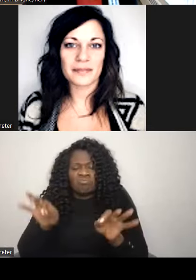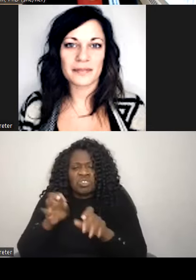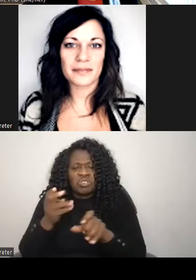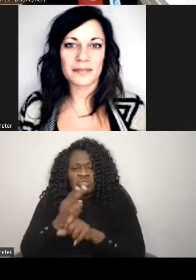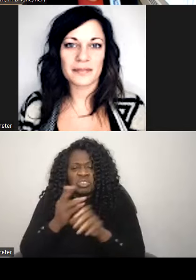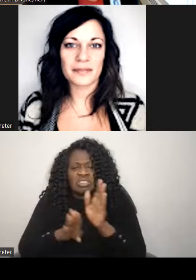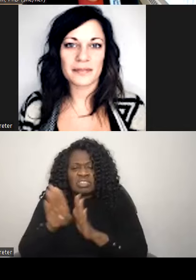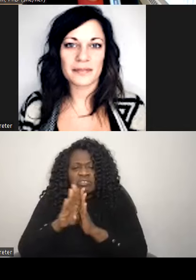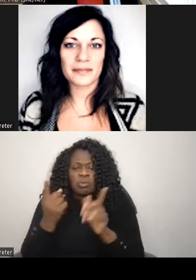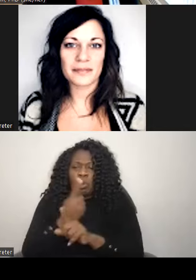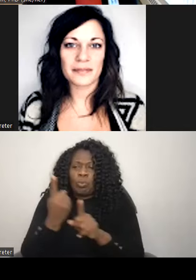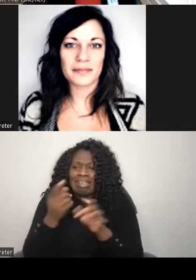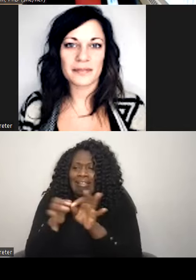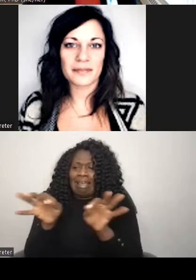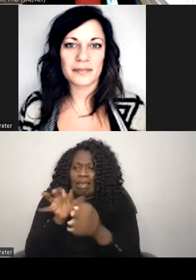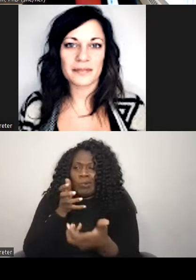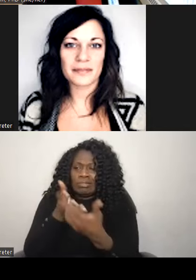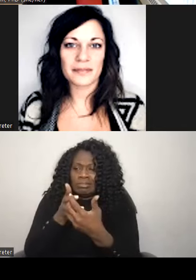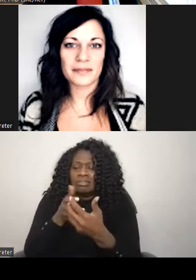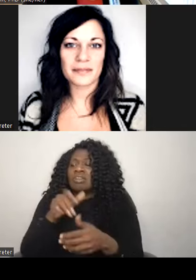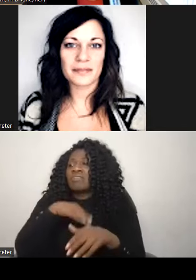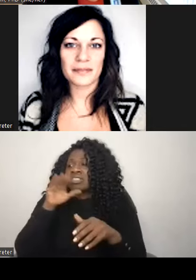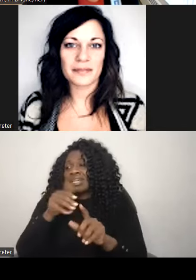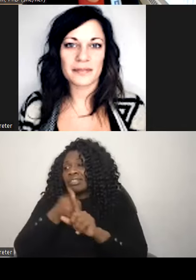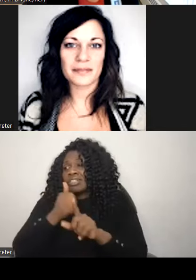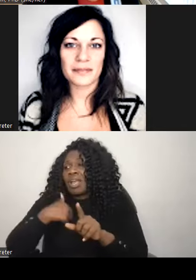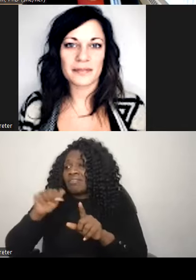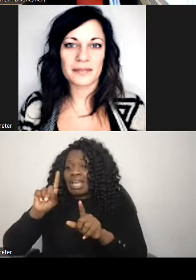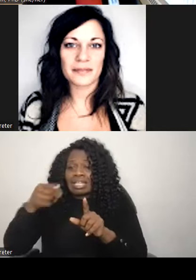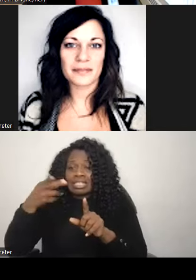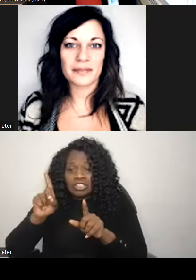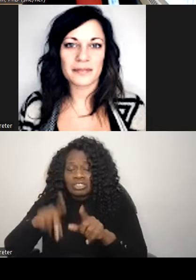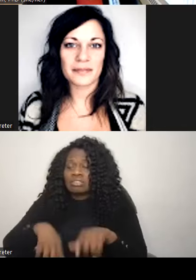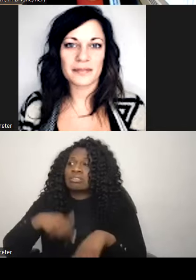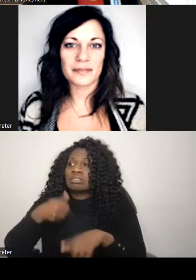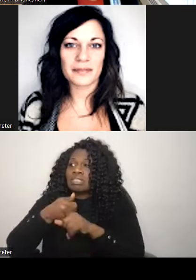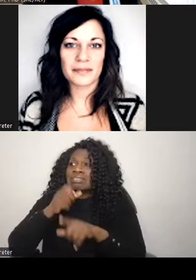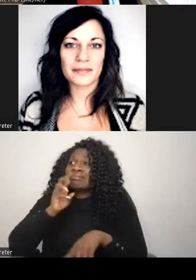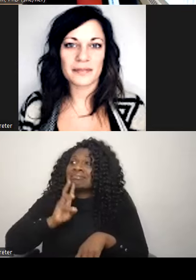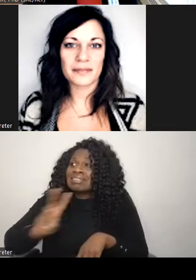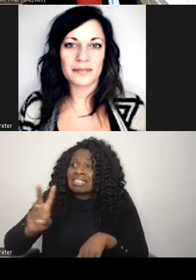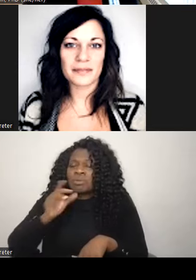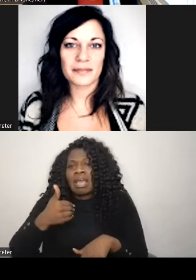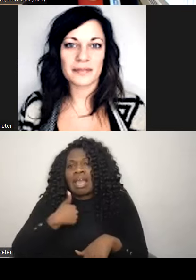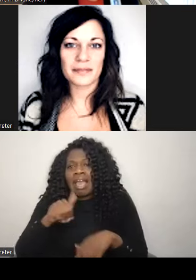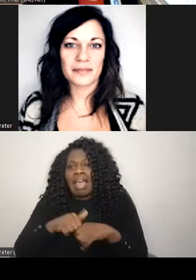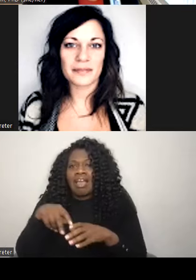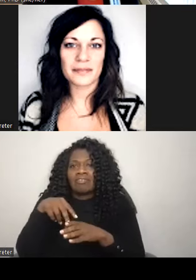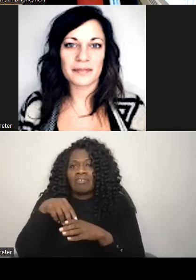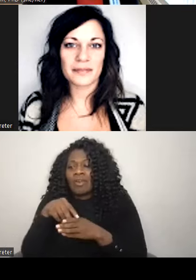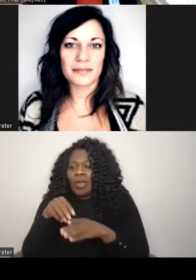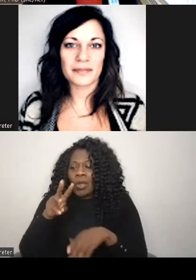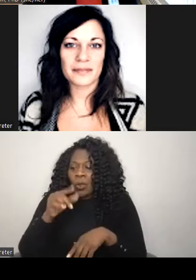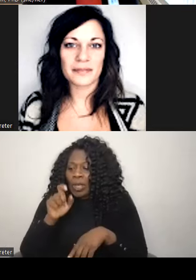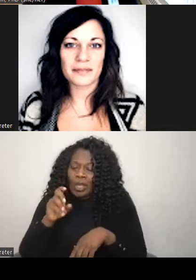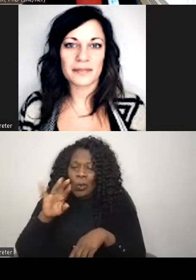developmentally appropriate language. So if you have a child who has ADHD and they're six, you might talk about having the wiggles or the sillies.